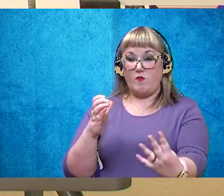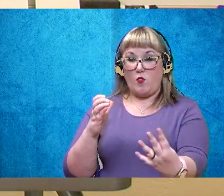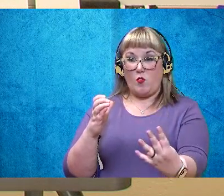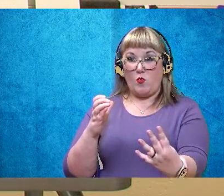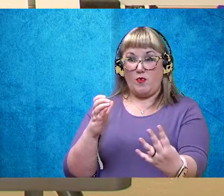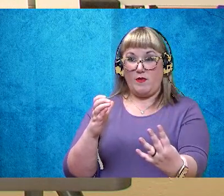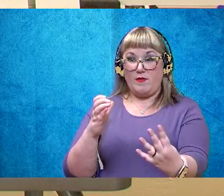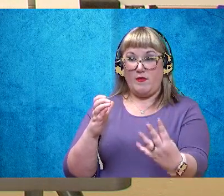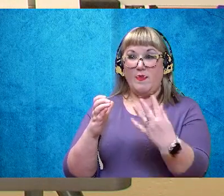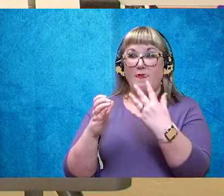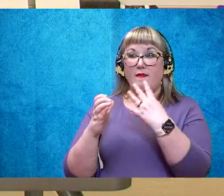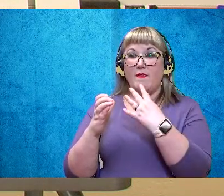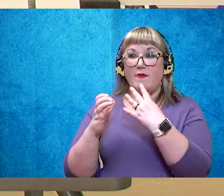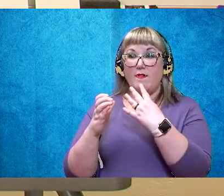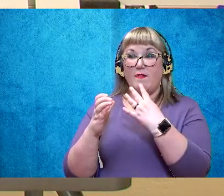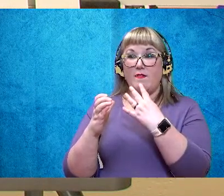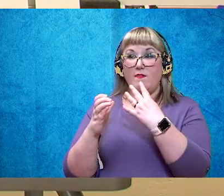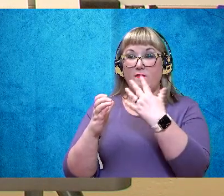4,